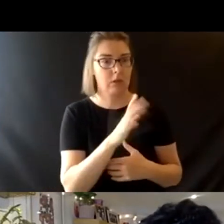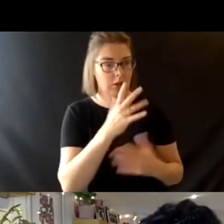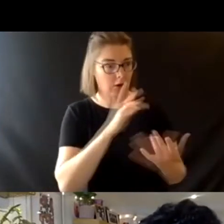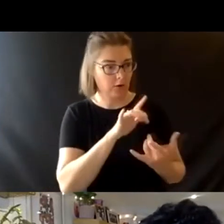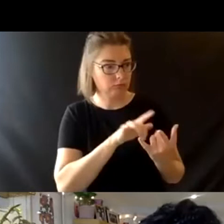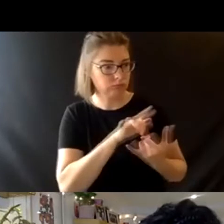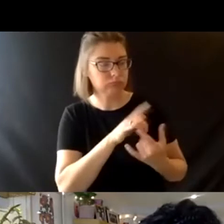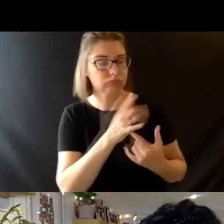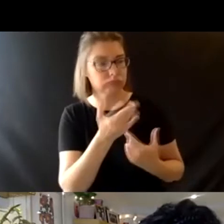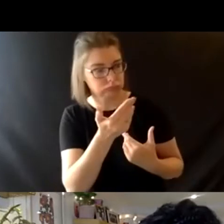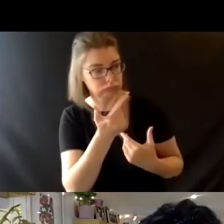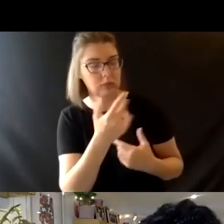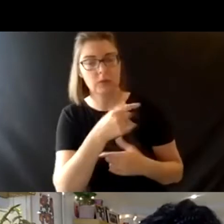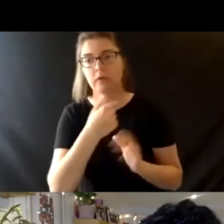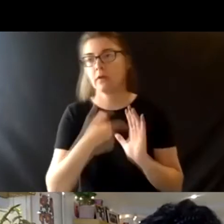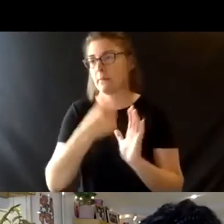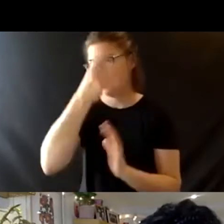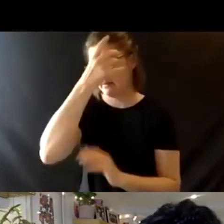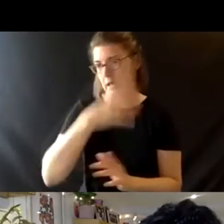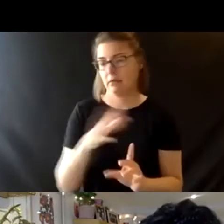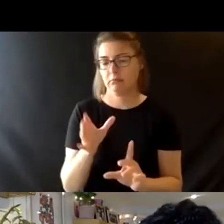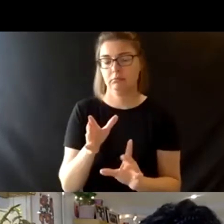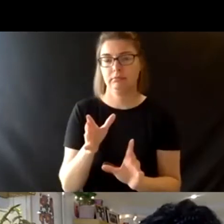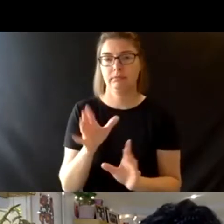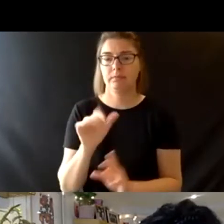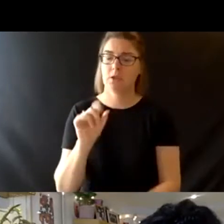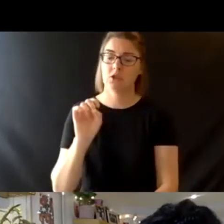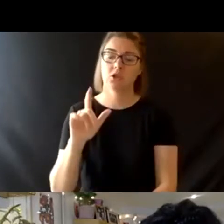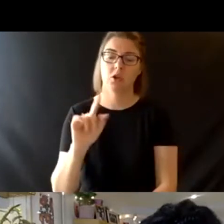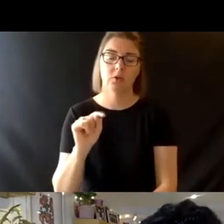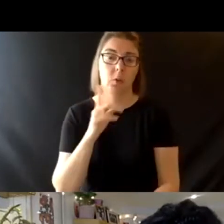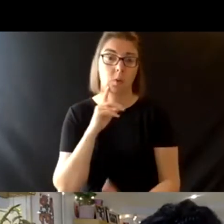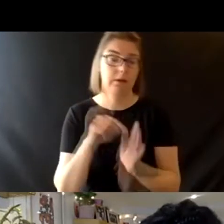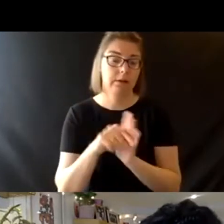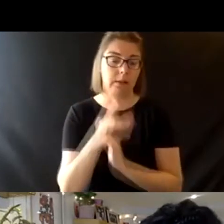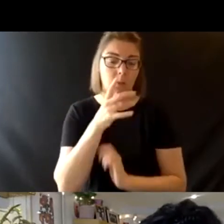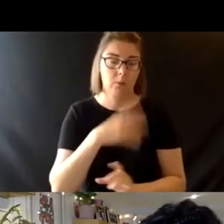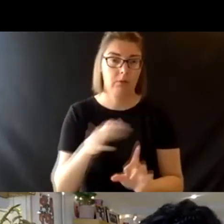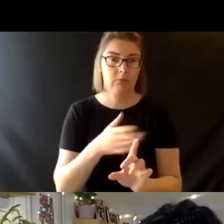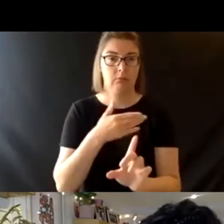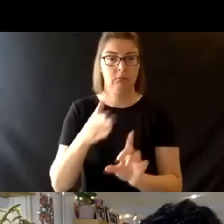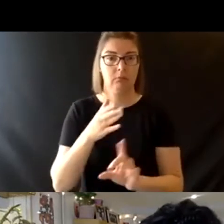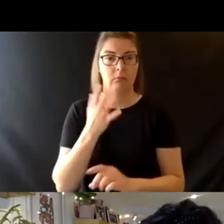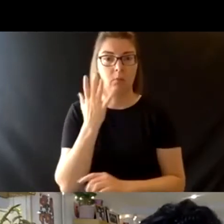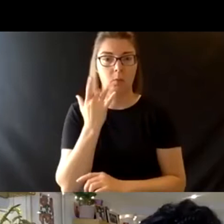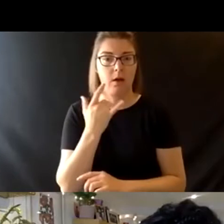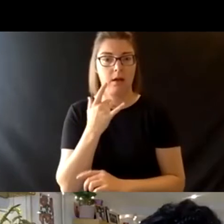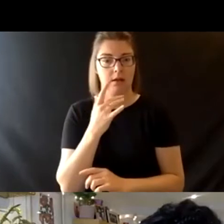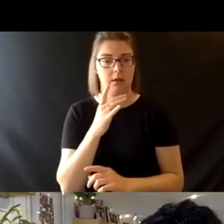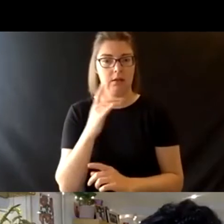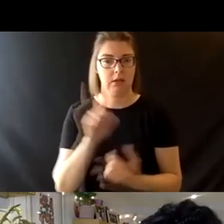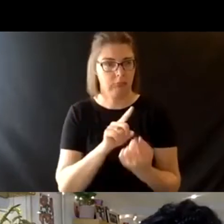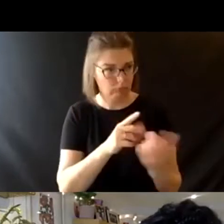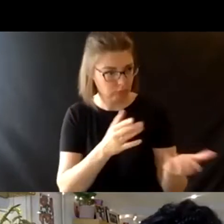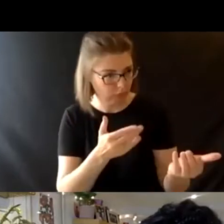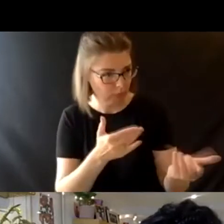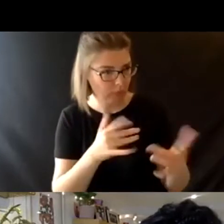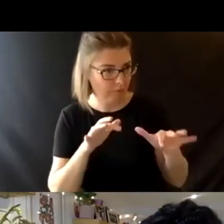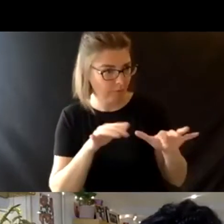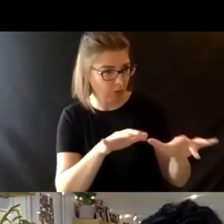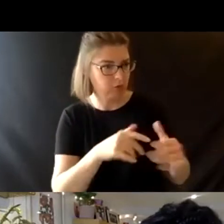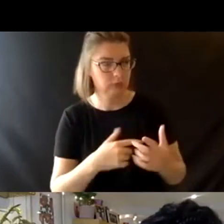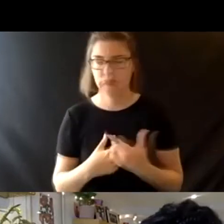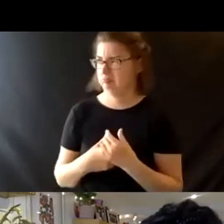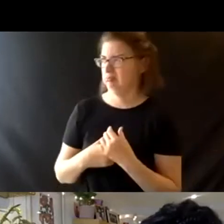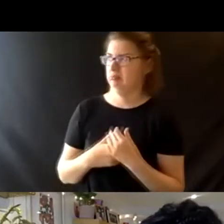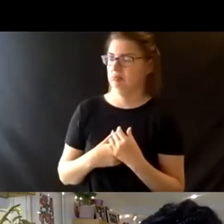be, you know, a man assaulting or even killing a woman because she rejects his advances. Or